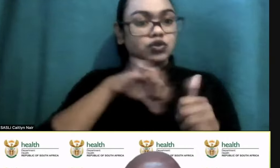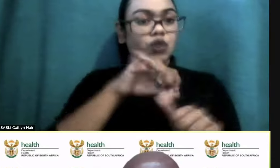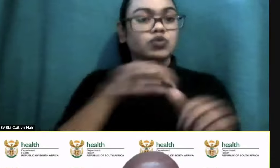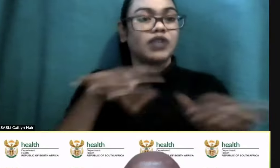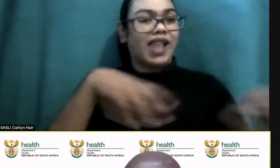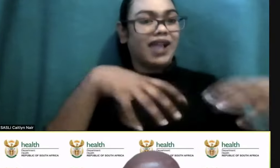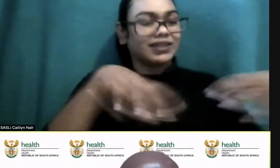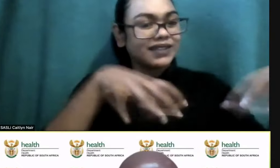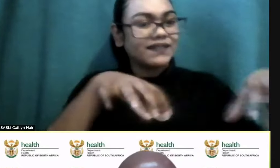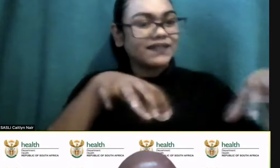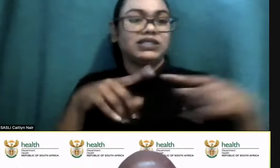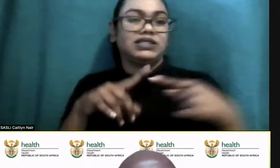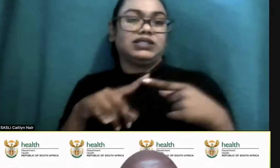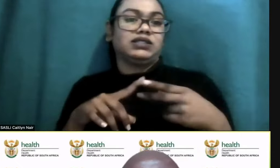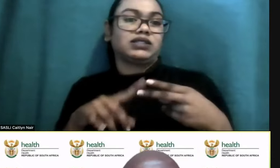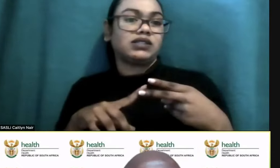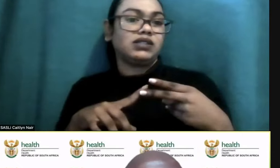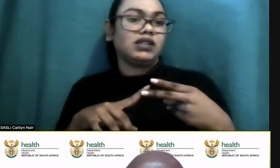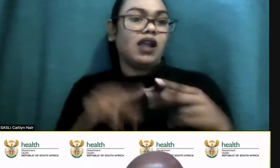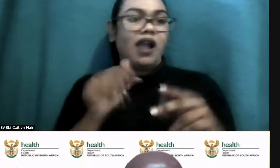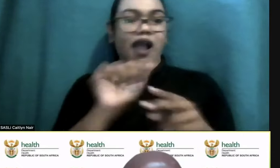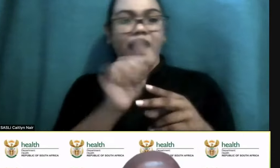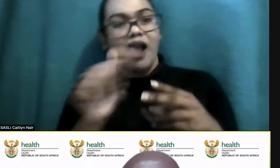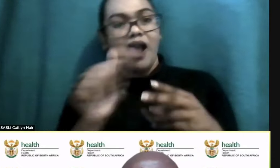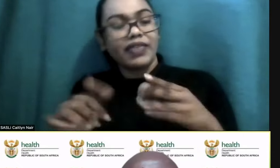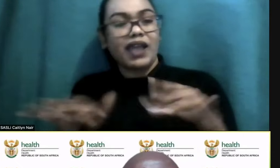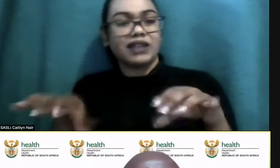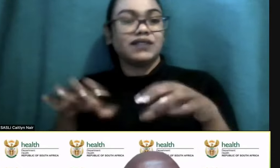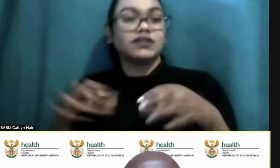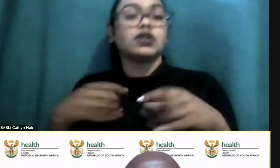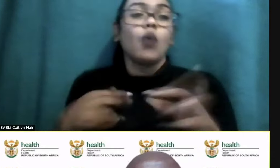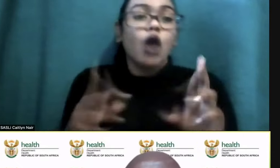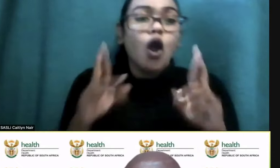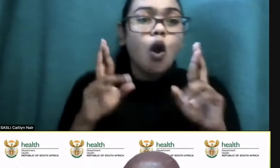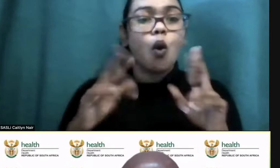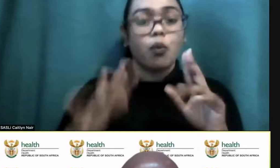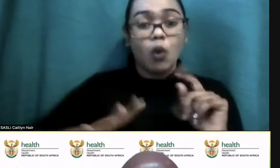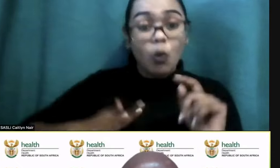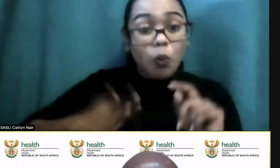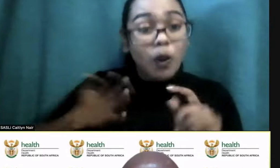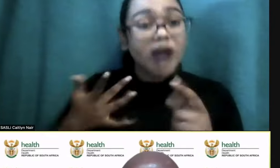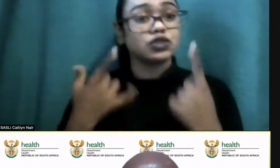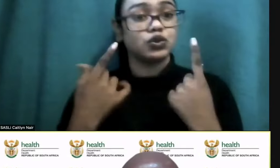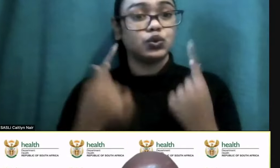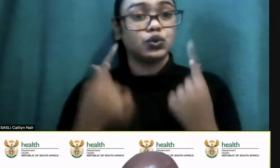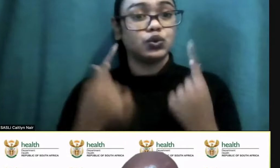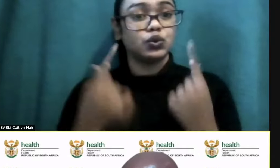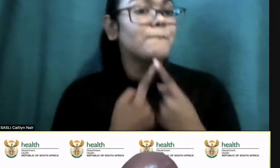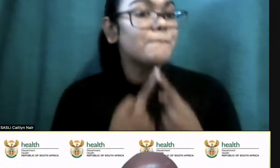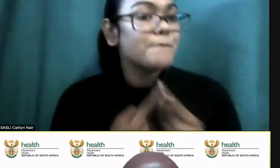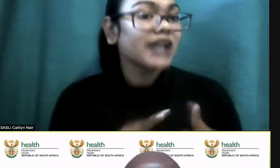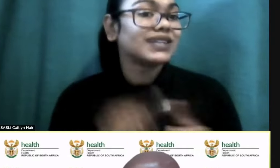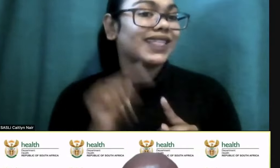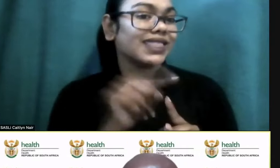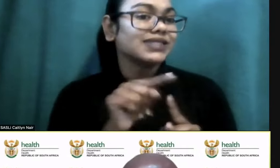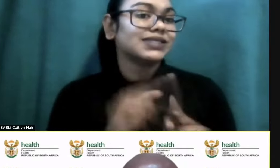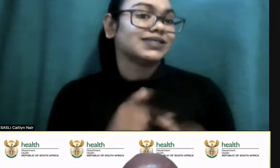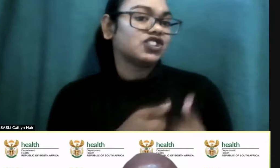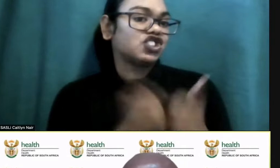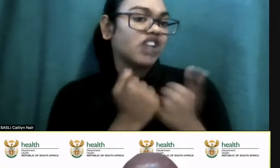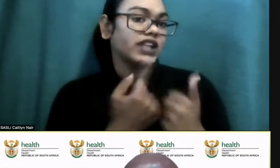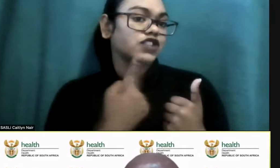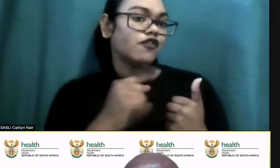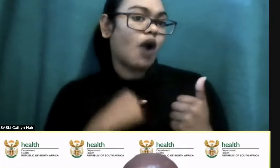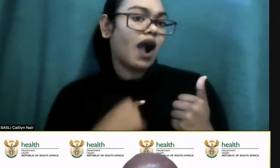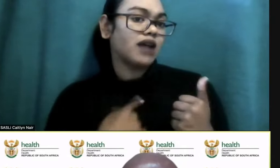activities. We're hoping, amongst others, that we can have more social activities, but this is going to present a major challenge. Still have to be